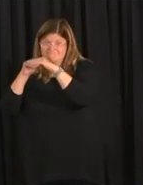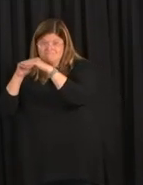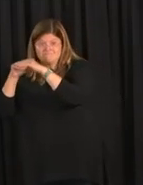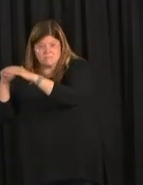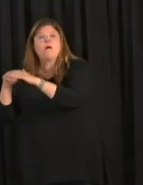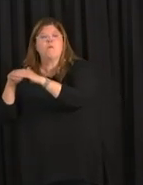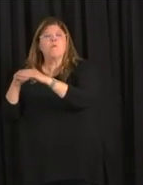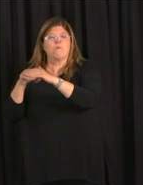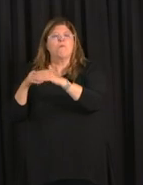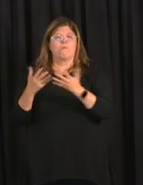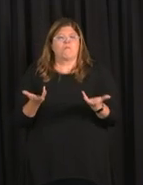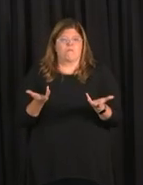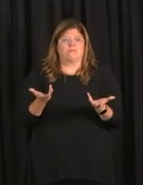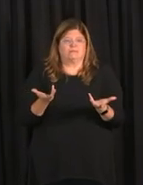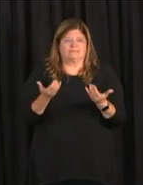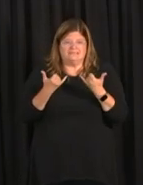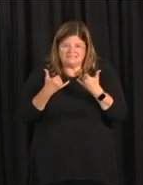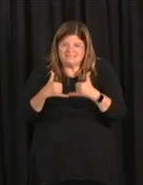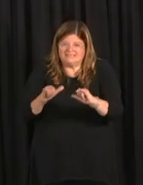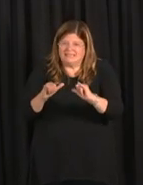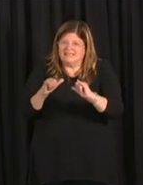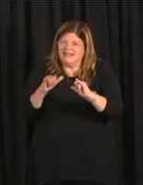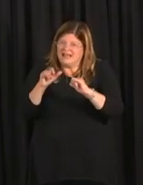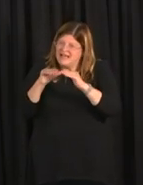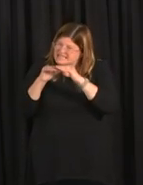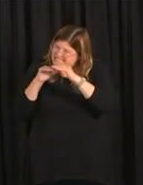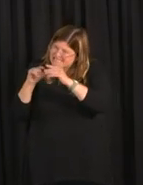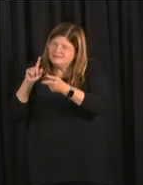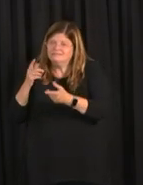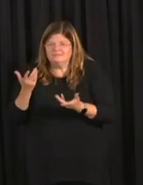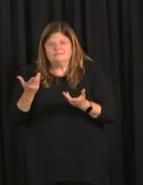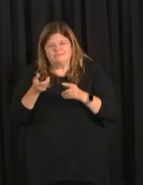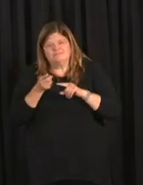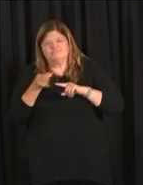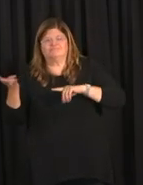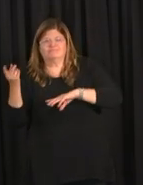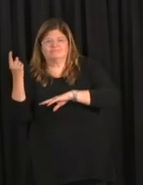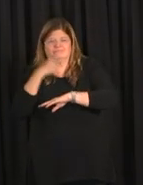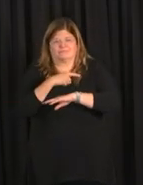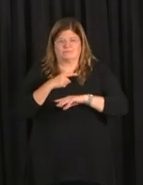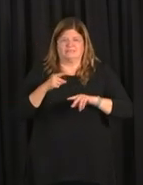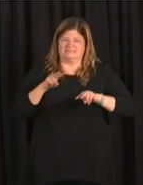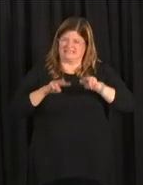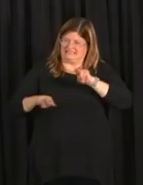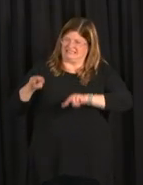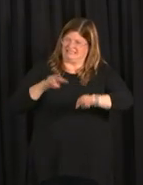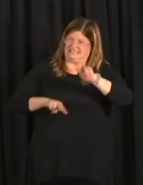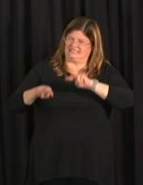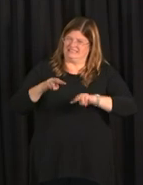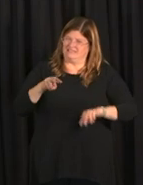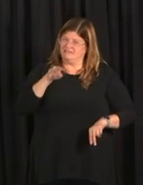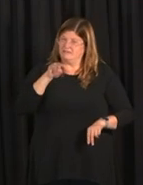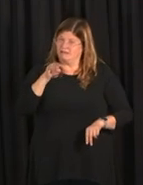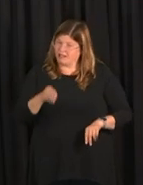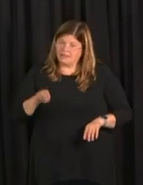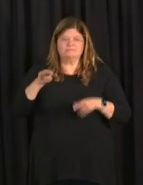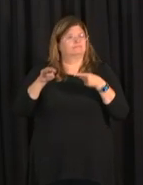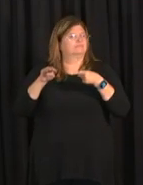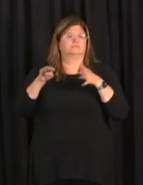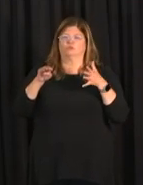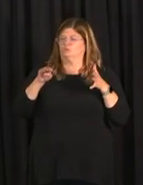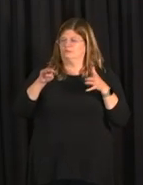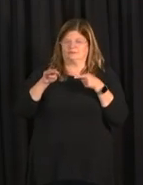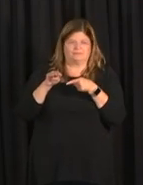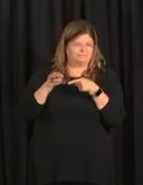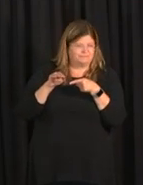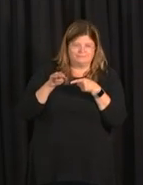level that is of concern, we would like to see or would be monitoring to see if that level of concern